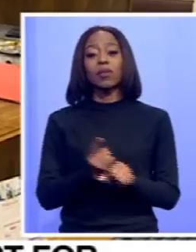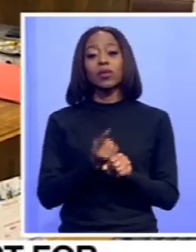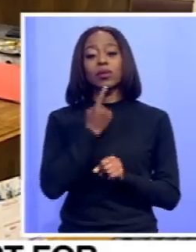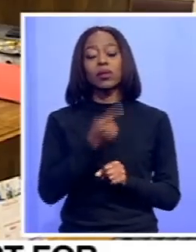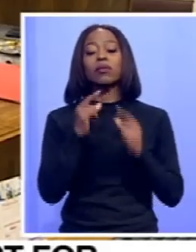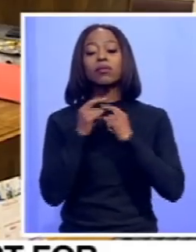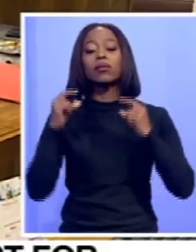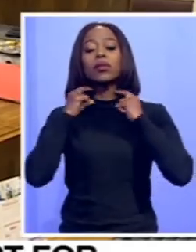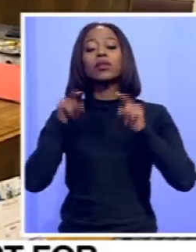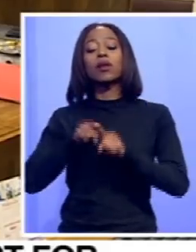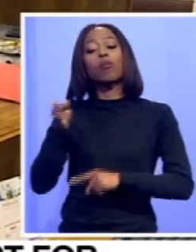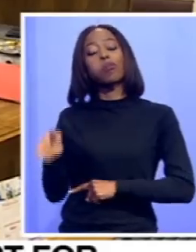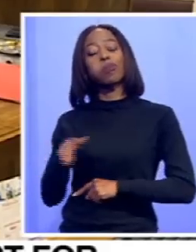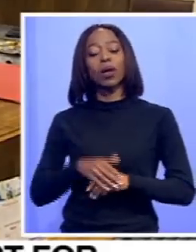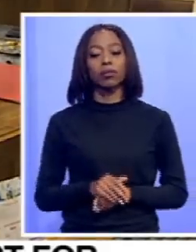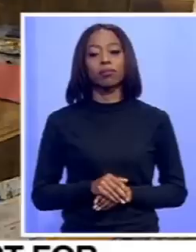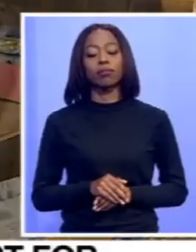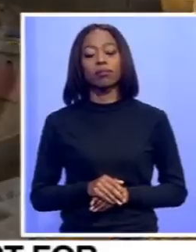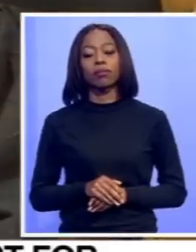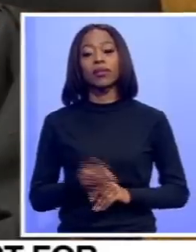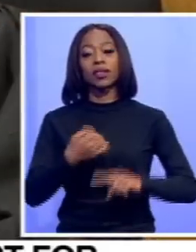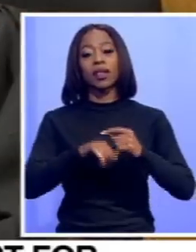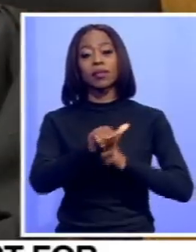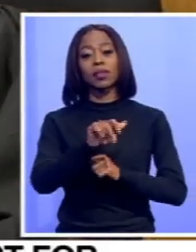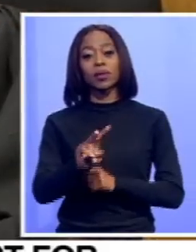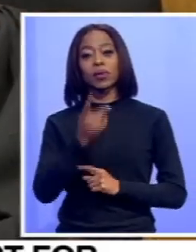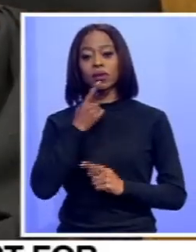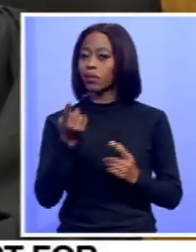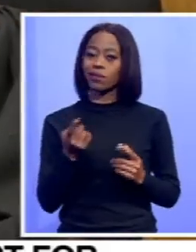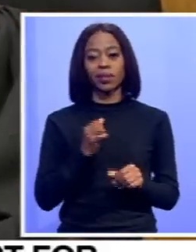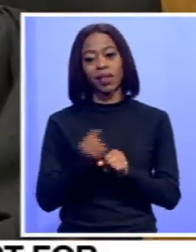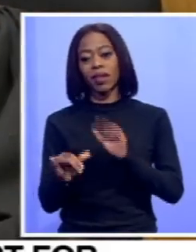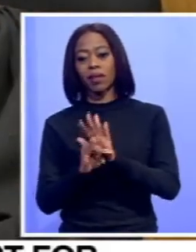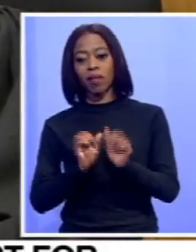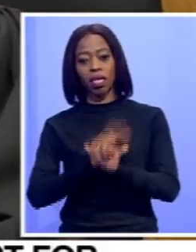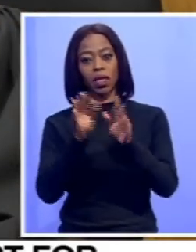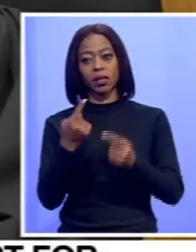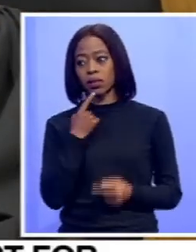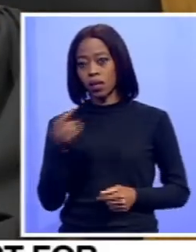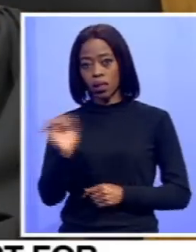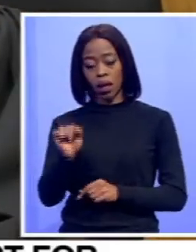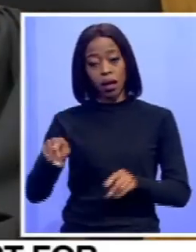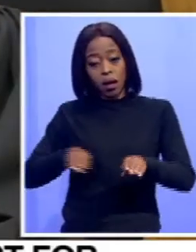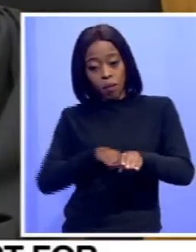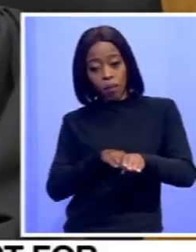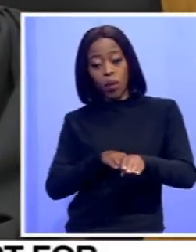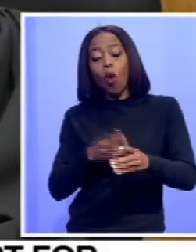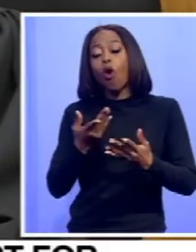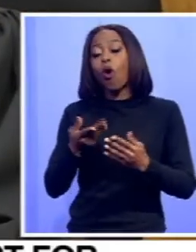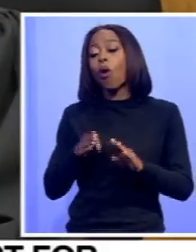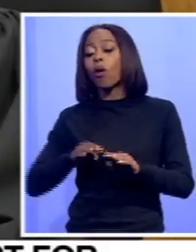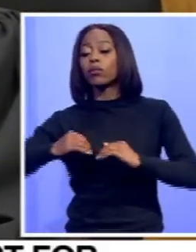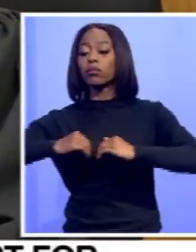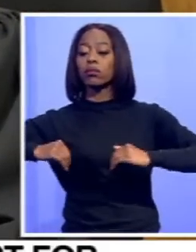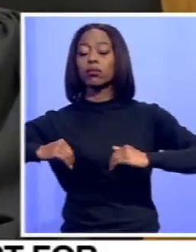had been part of the convoy. Sub 62. He had never established as a fact whether the accused vehicle had been part of the convoy or not.